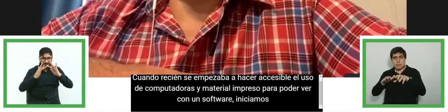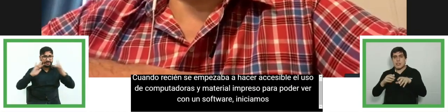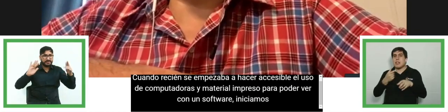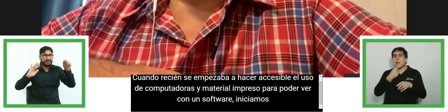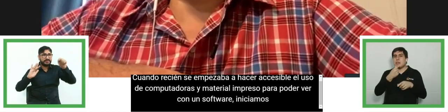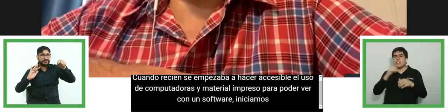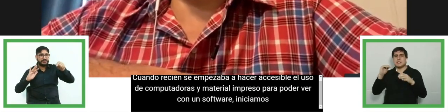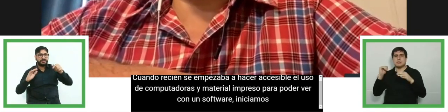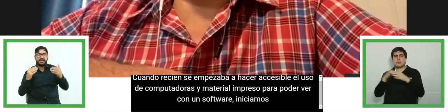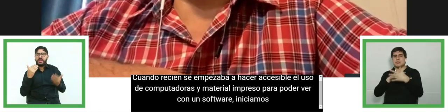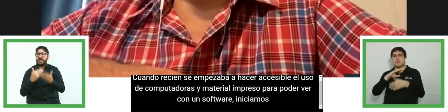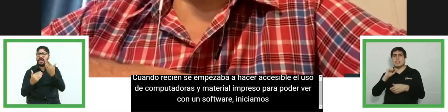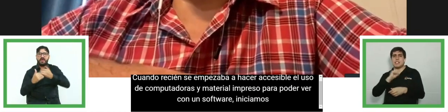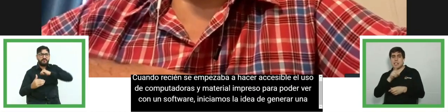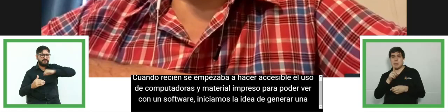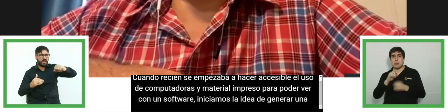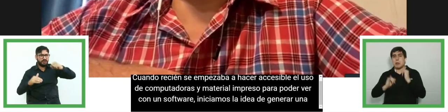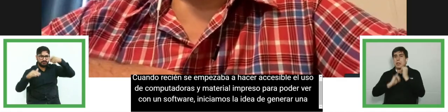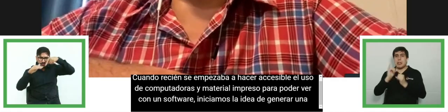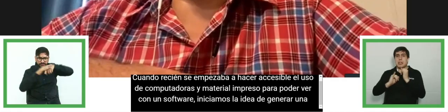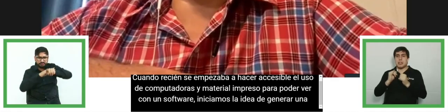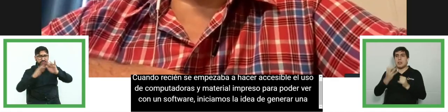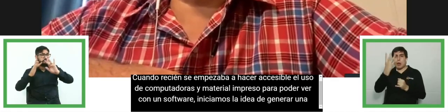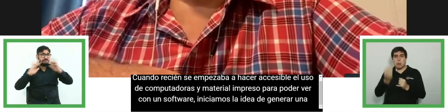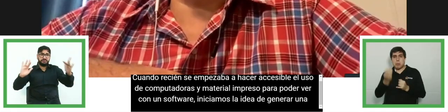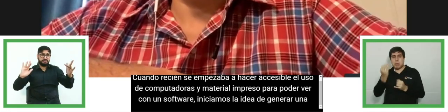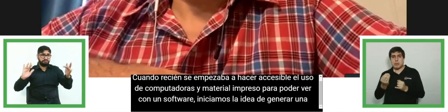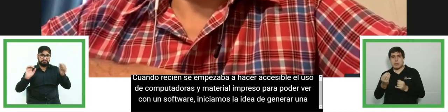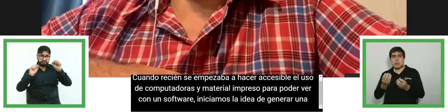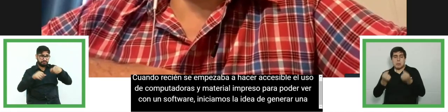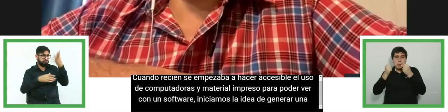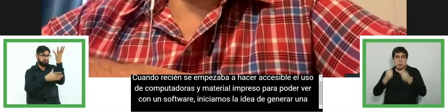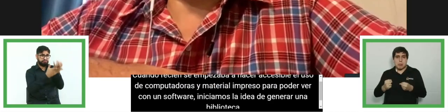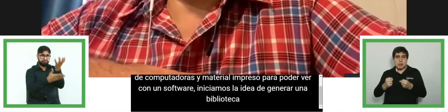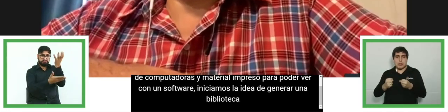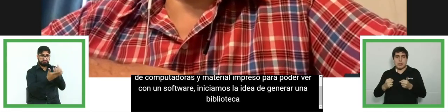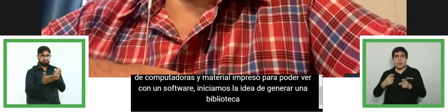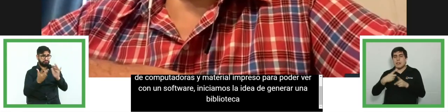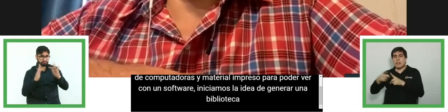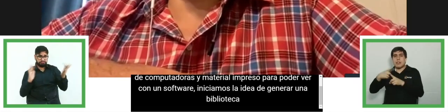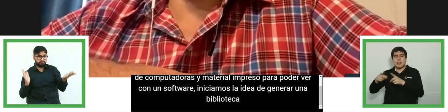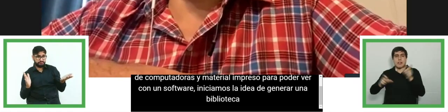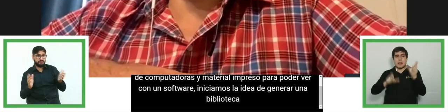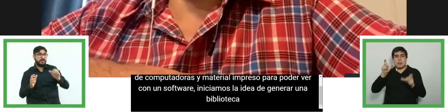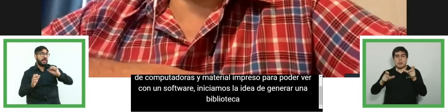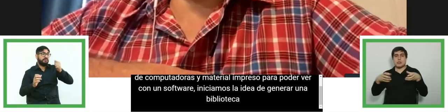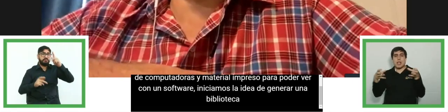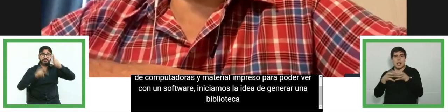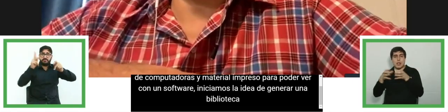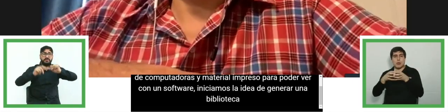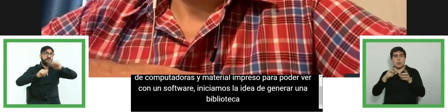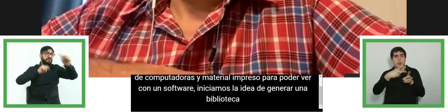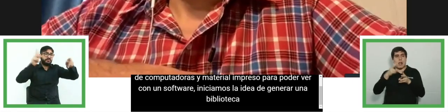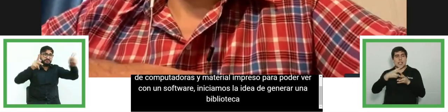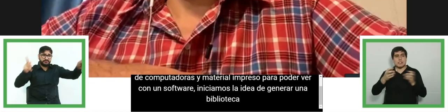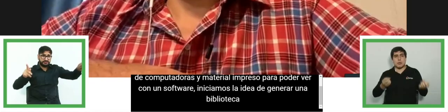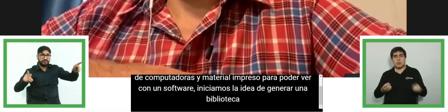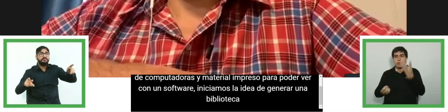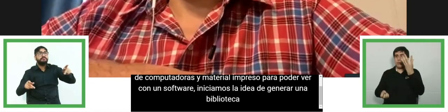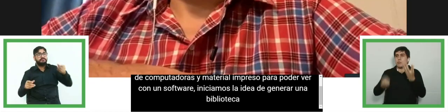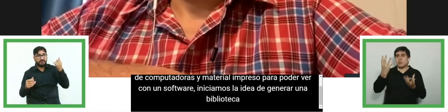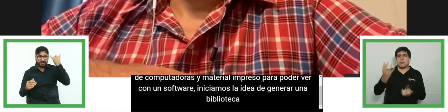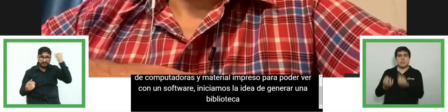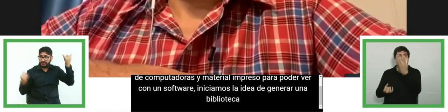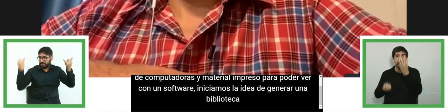to reading material, and we could put available different materials digitalized by different institutions and